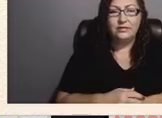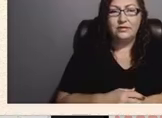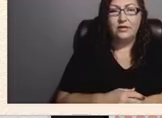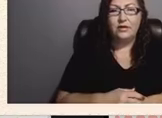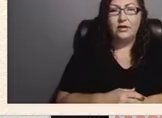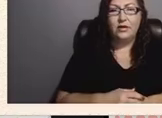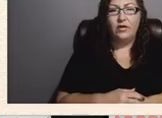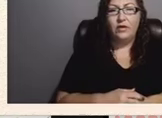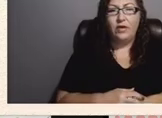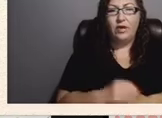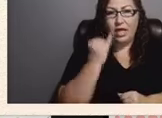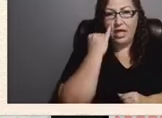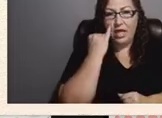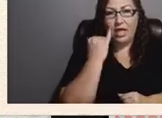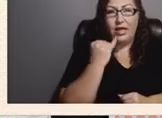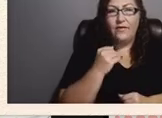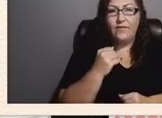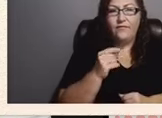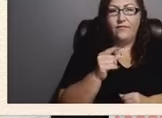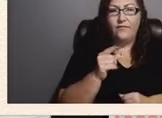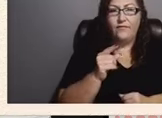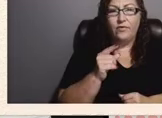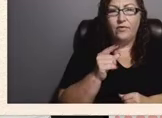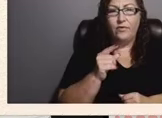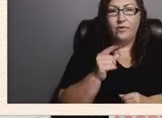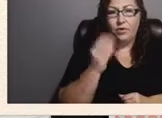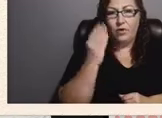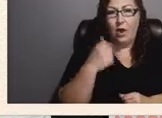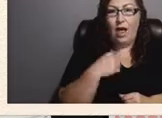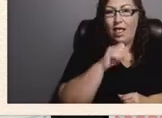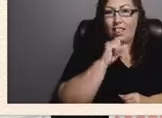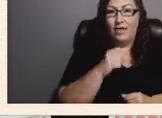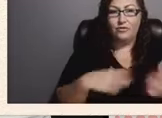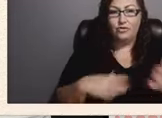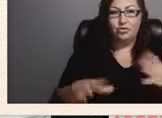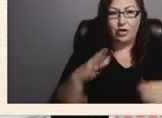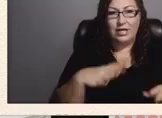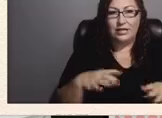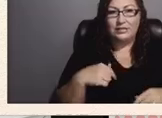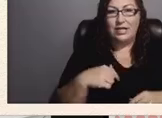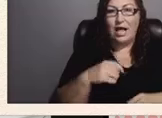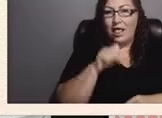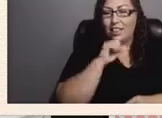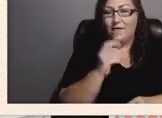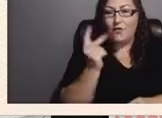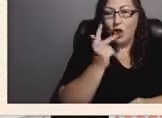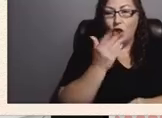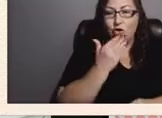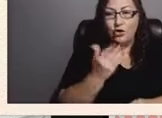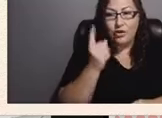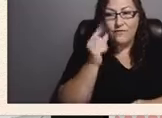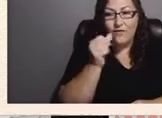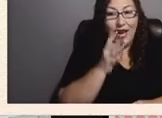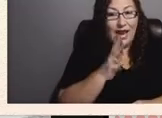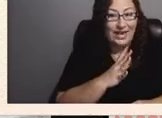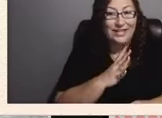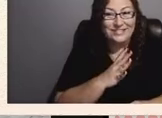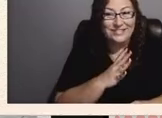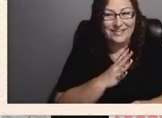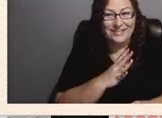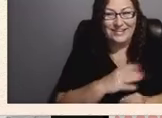If you know that I love to dress, I love to look good for the ladies.